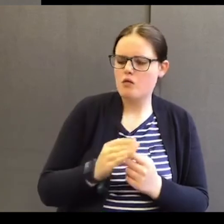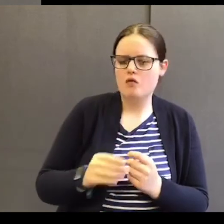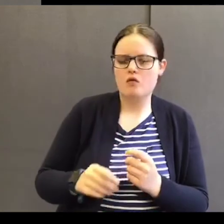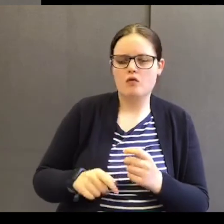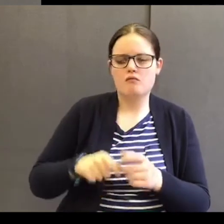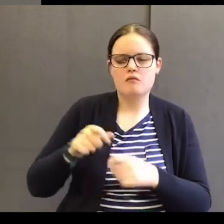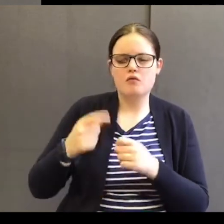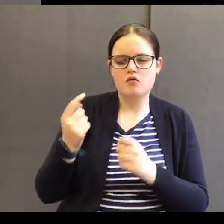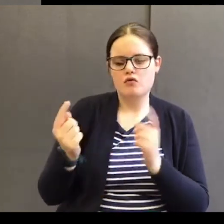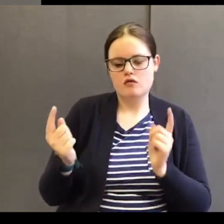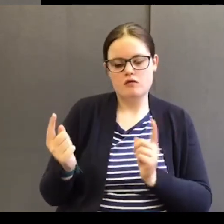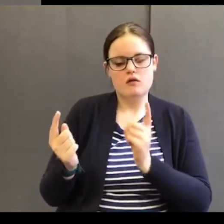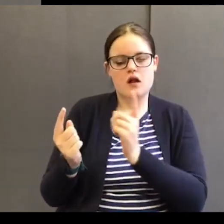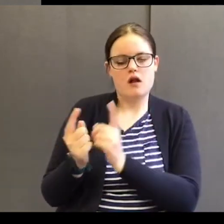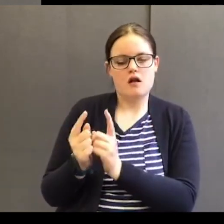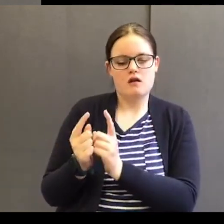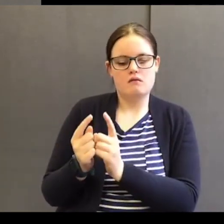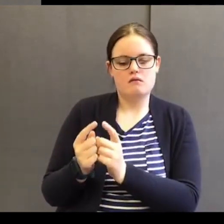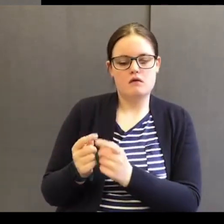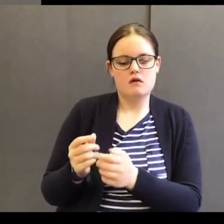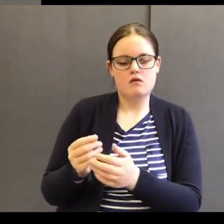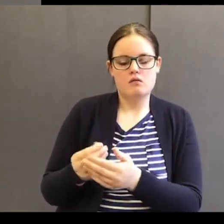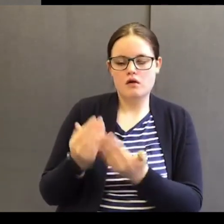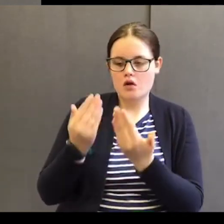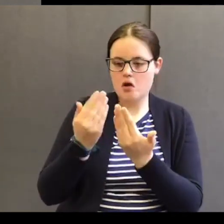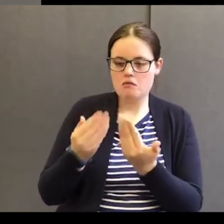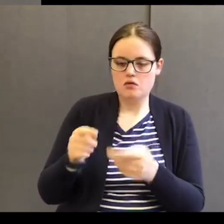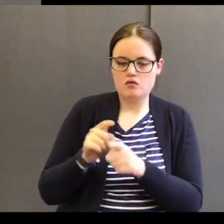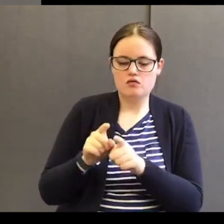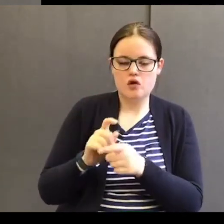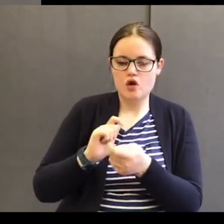It's given to all who come